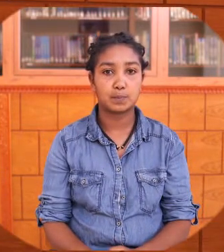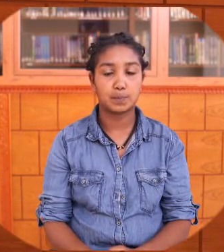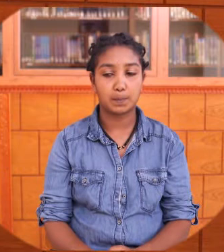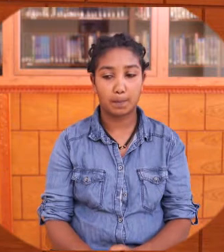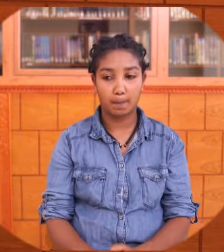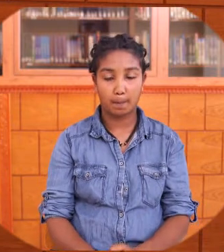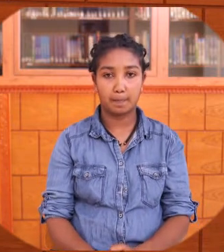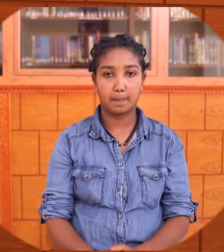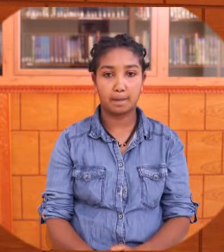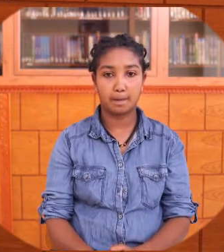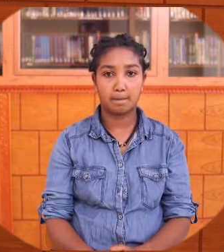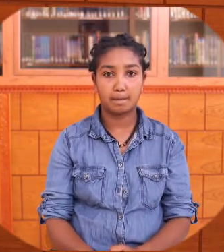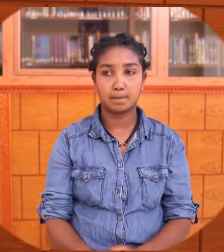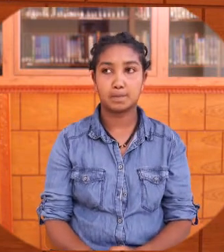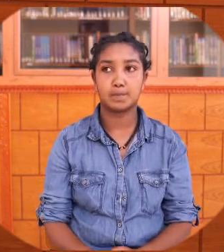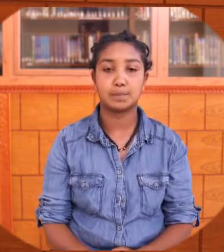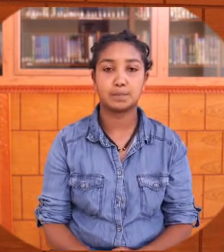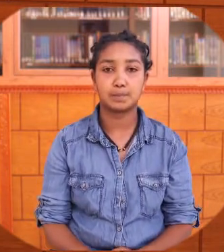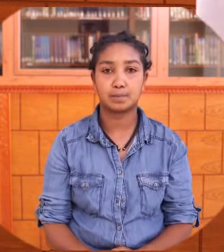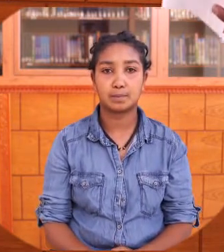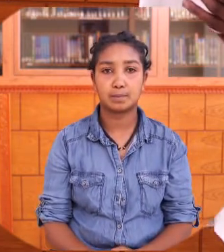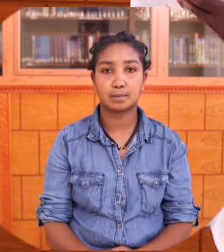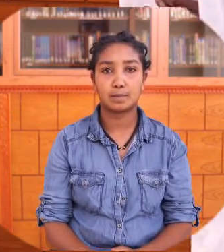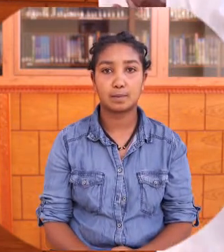Flesh eater, that means meat in other name.